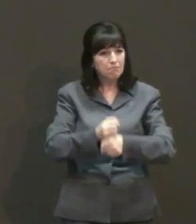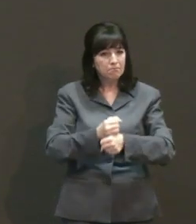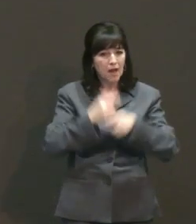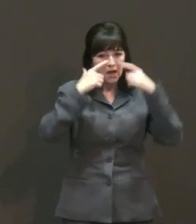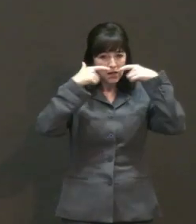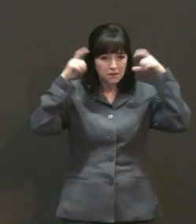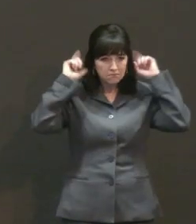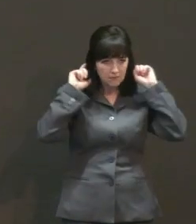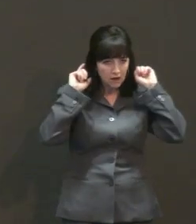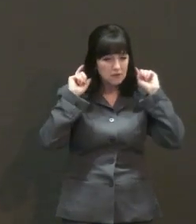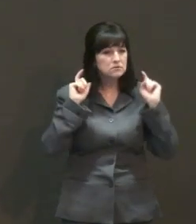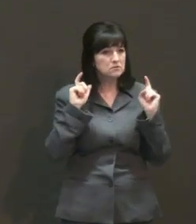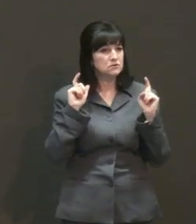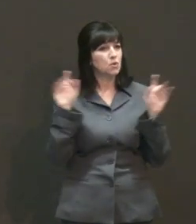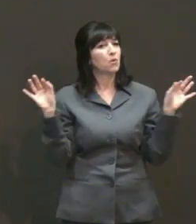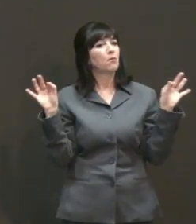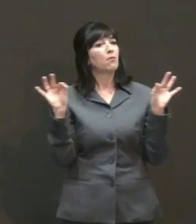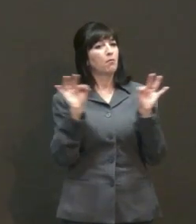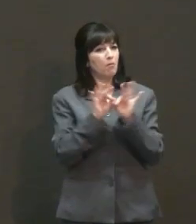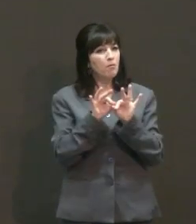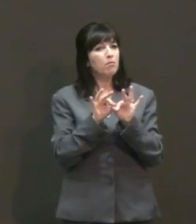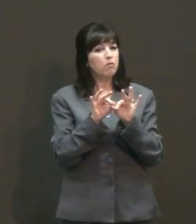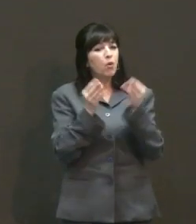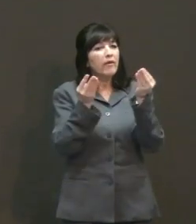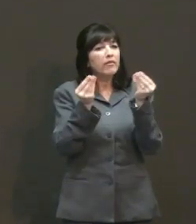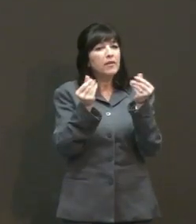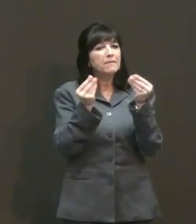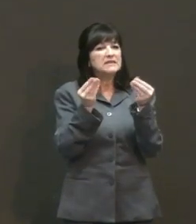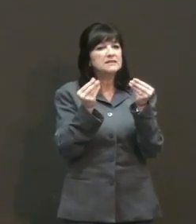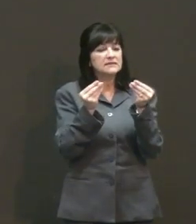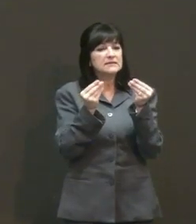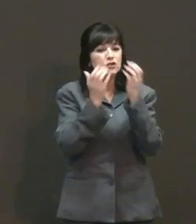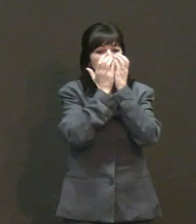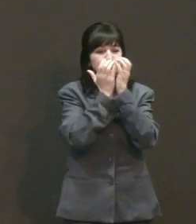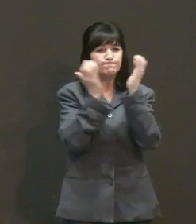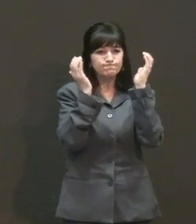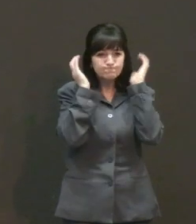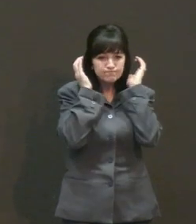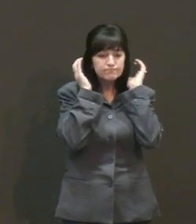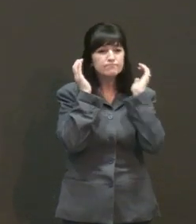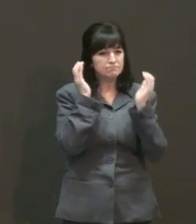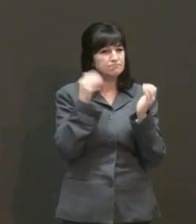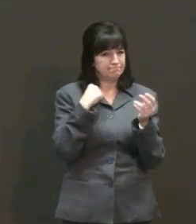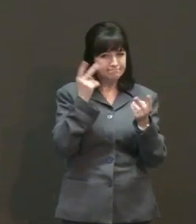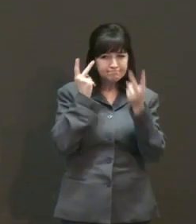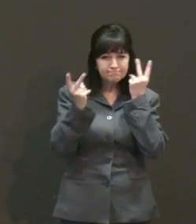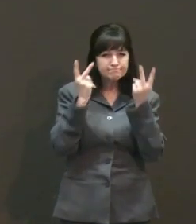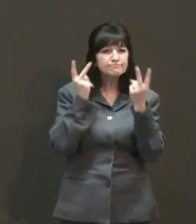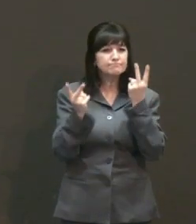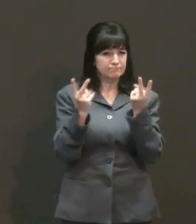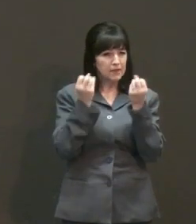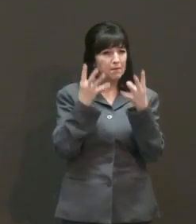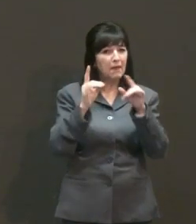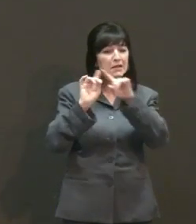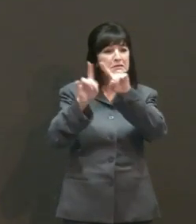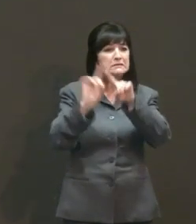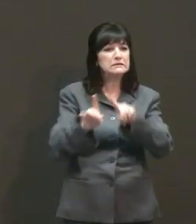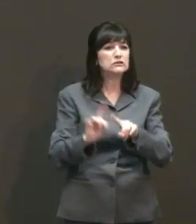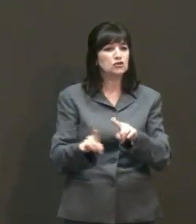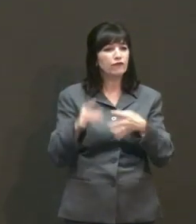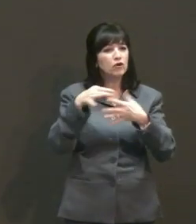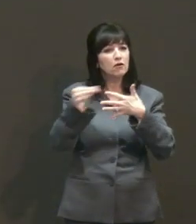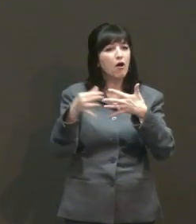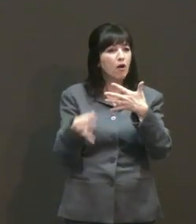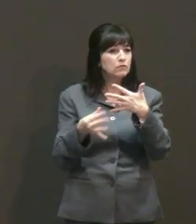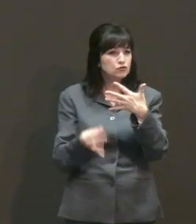tight-knit fabric, there's a lot of different options out there. And on our website, we can point you to